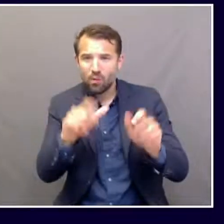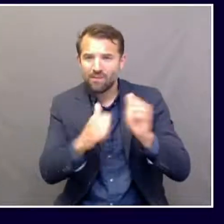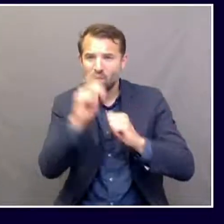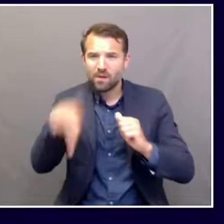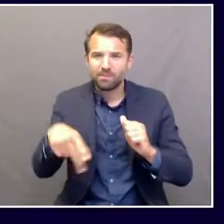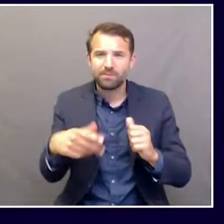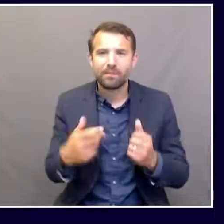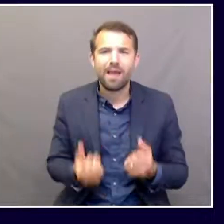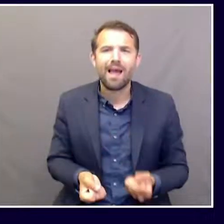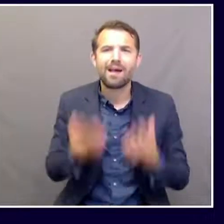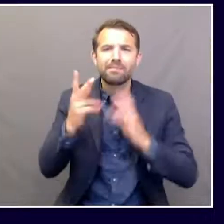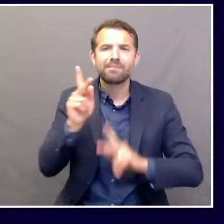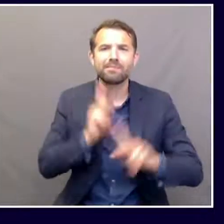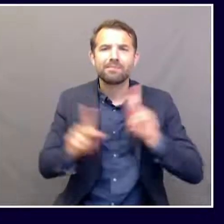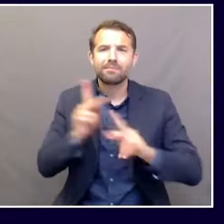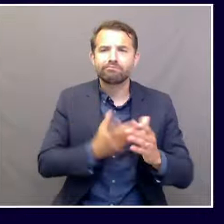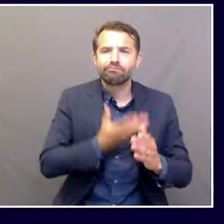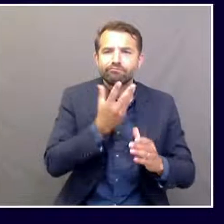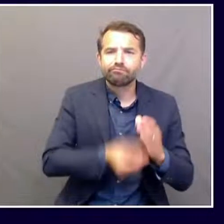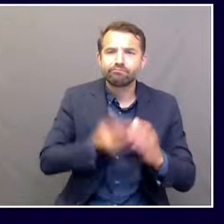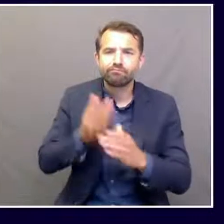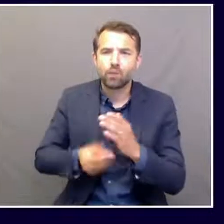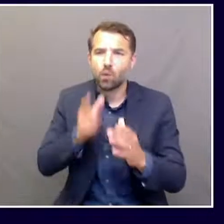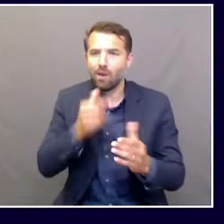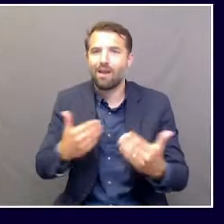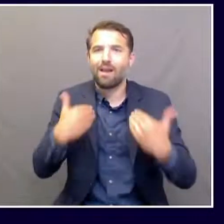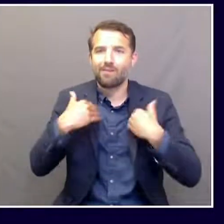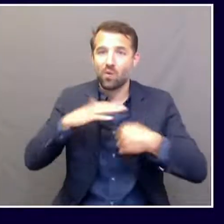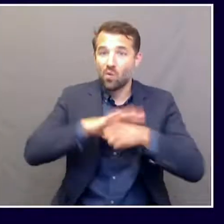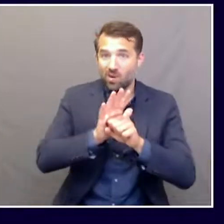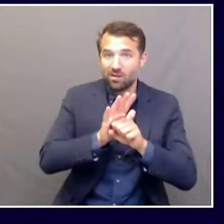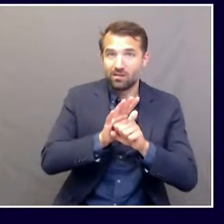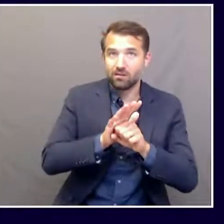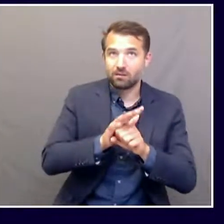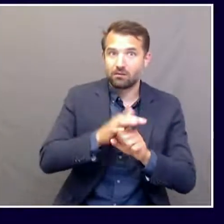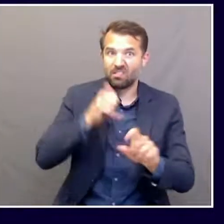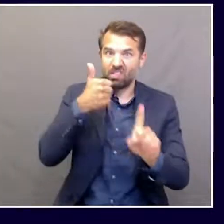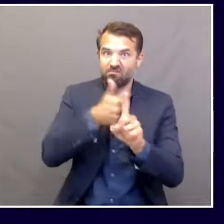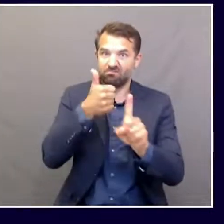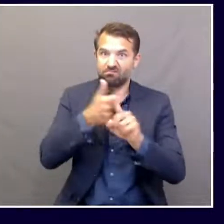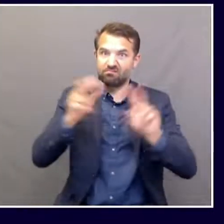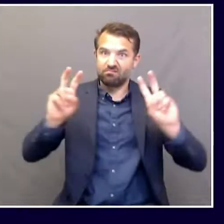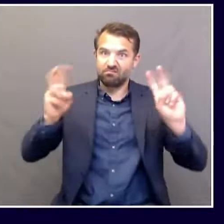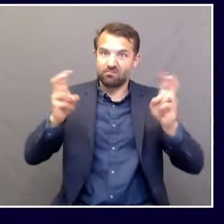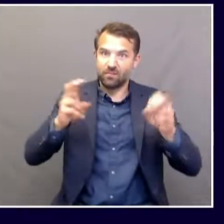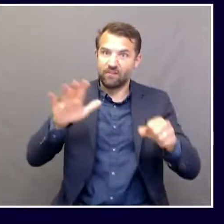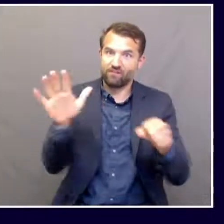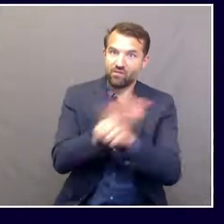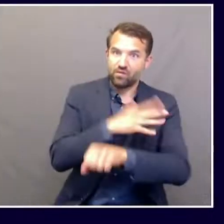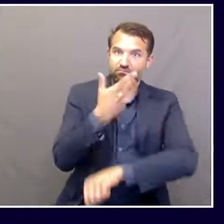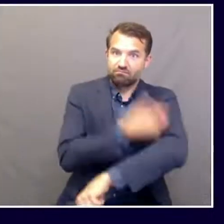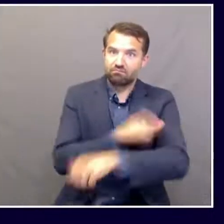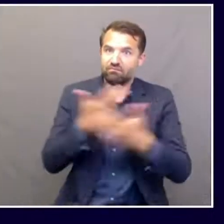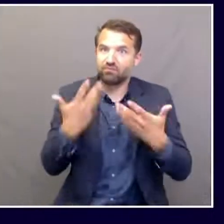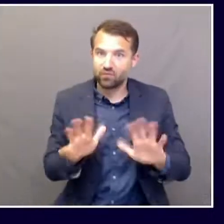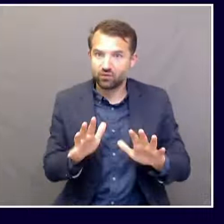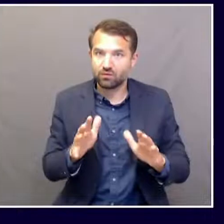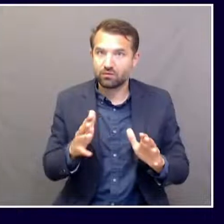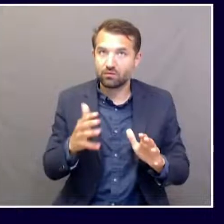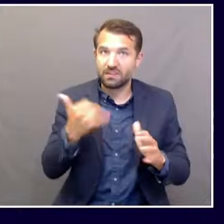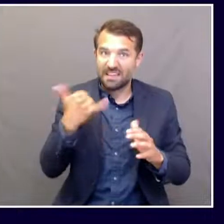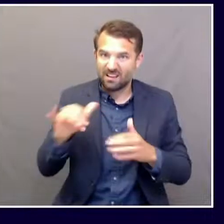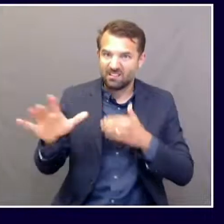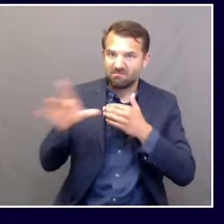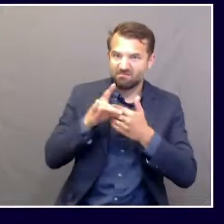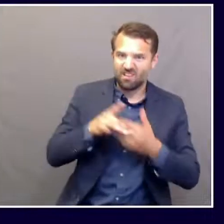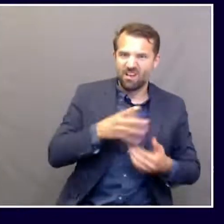fully vaccinated, and what you think the public should take from those numbers? Sure, thanks, Pat. As